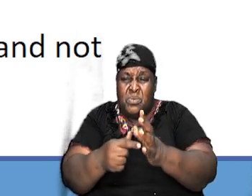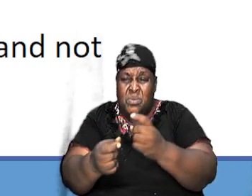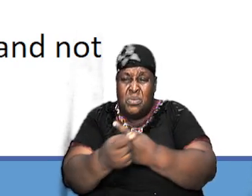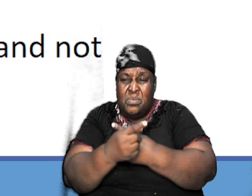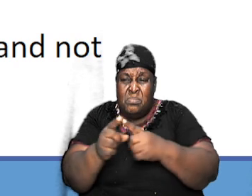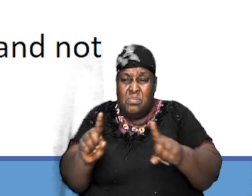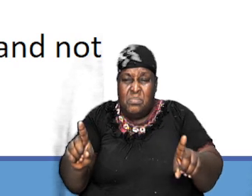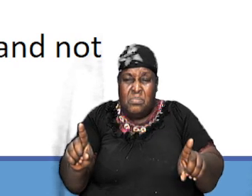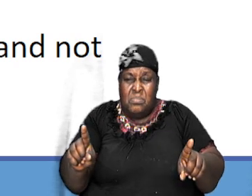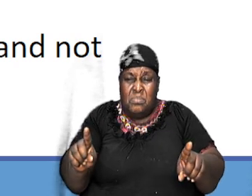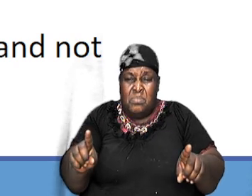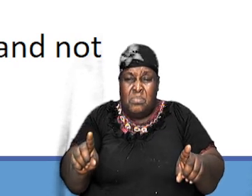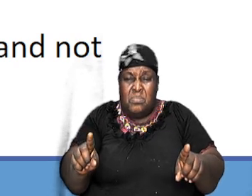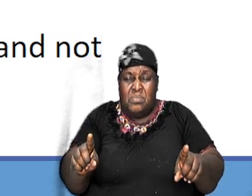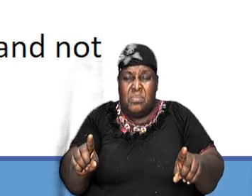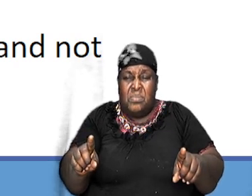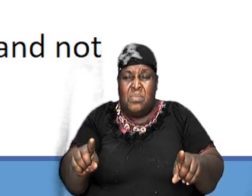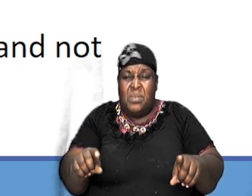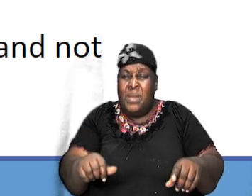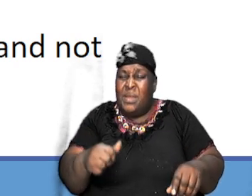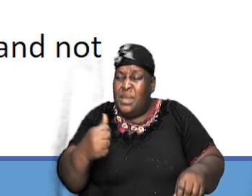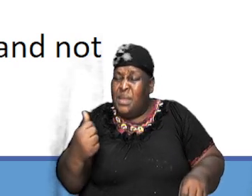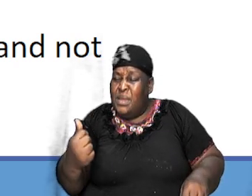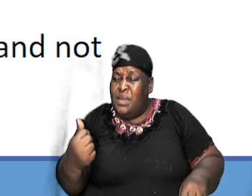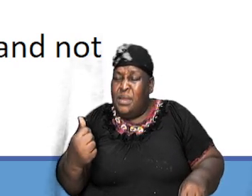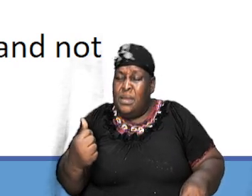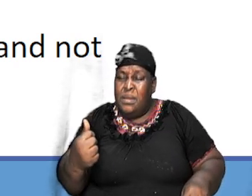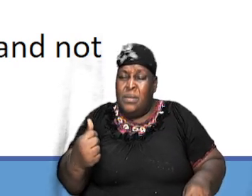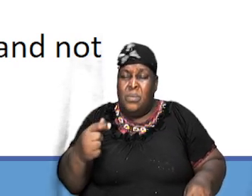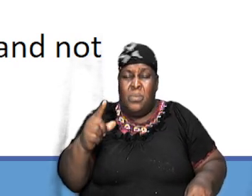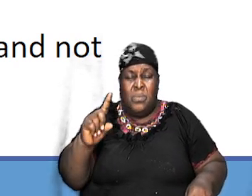parallel accounts. Anyone know of any of